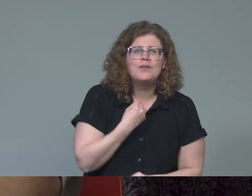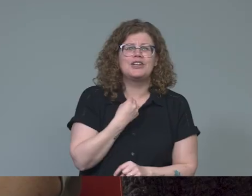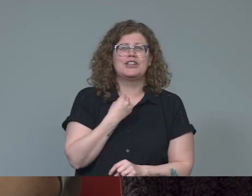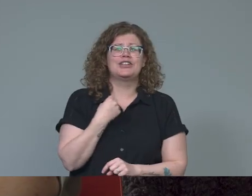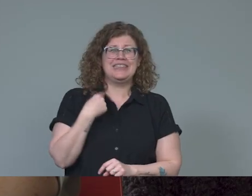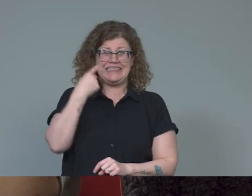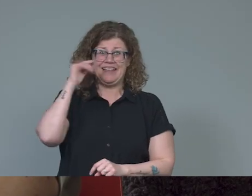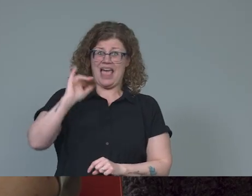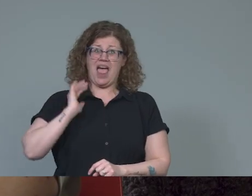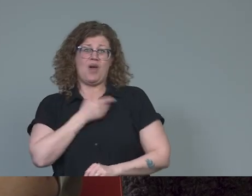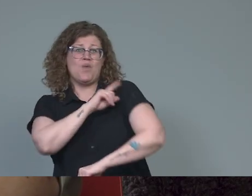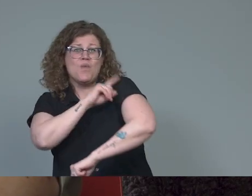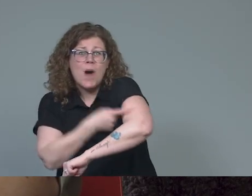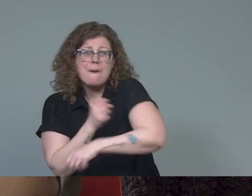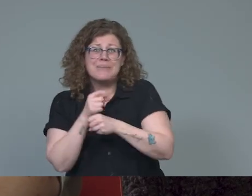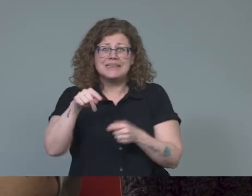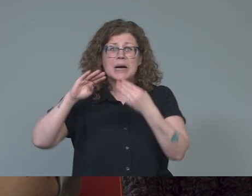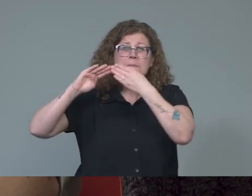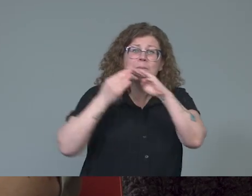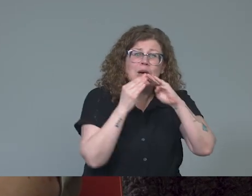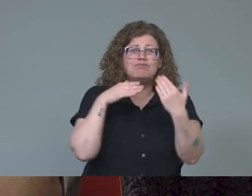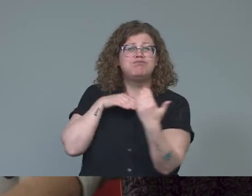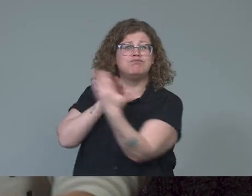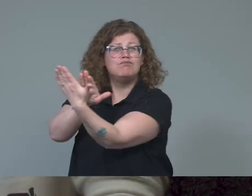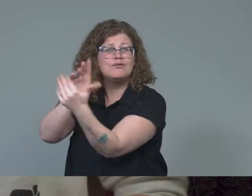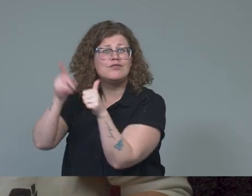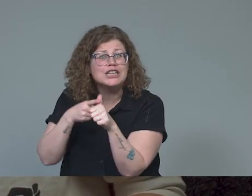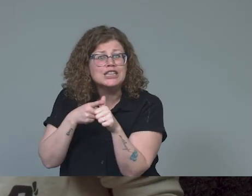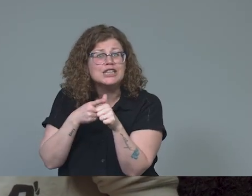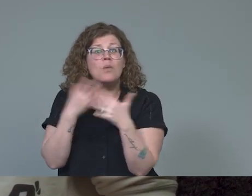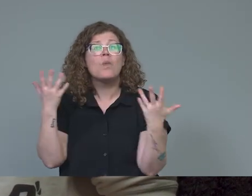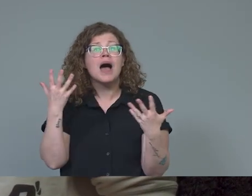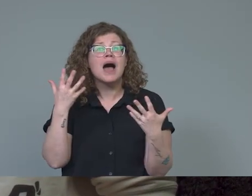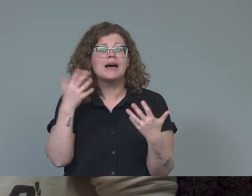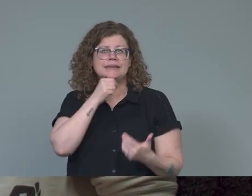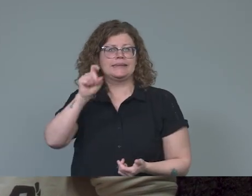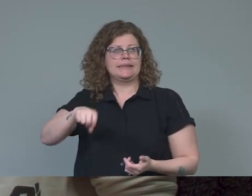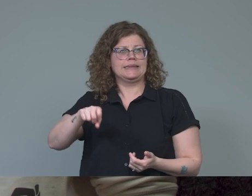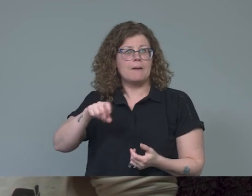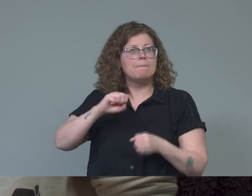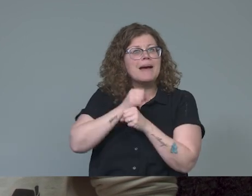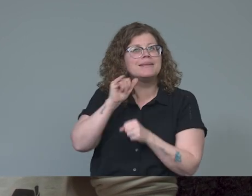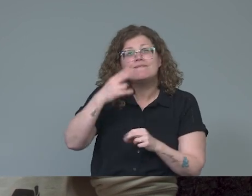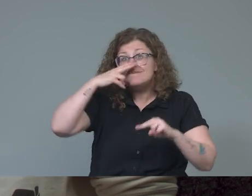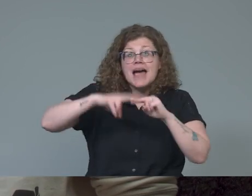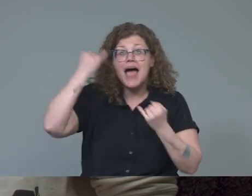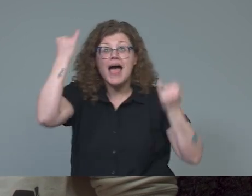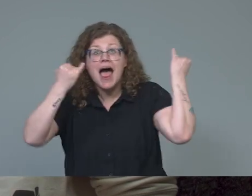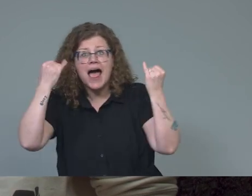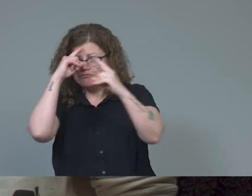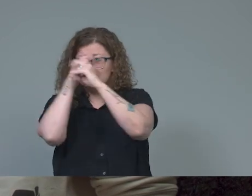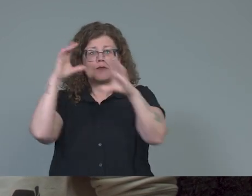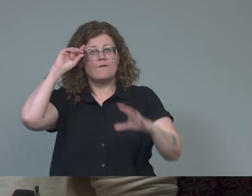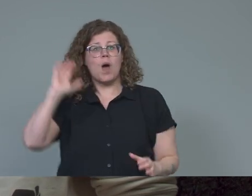of ideas and lots of artworks that we're envisioning all the time. But we like to work with the community first to see like what